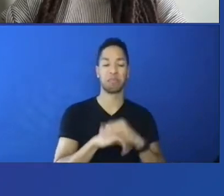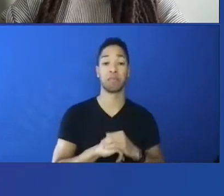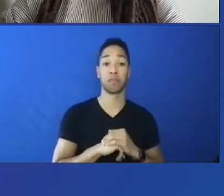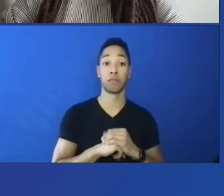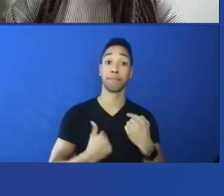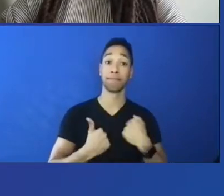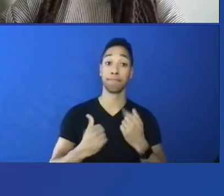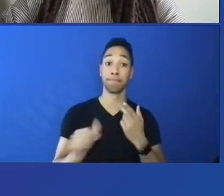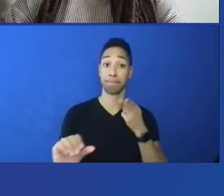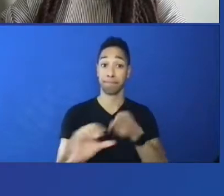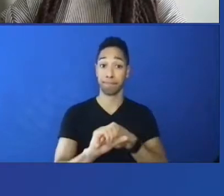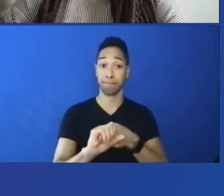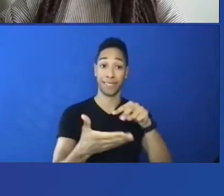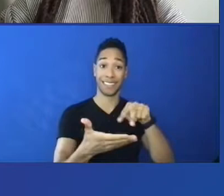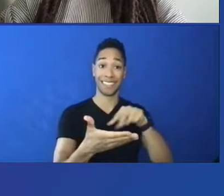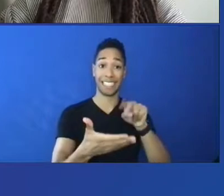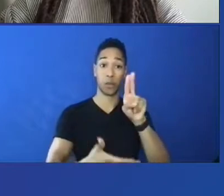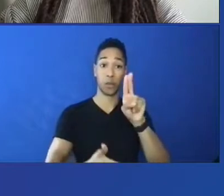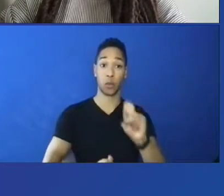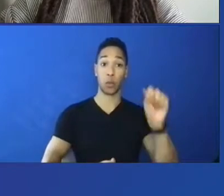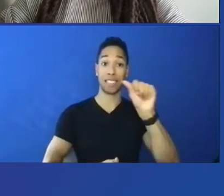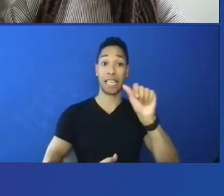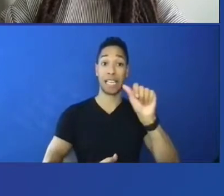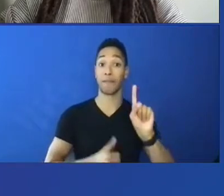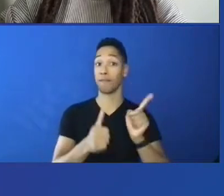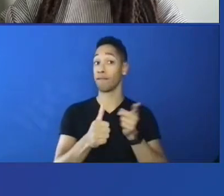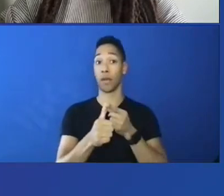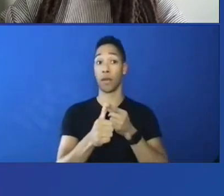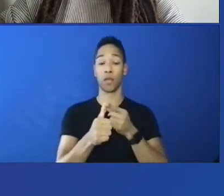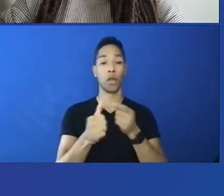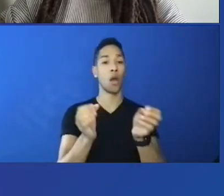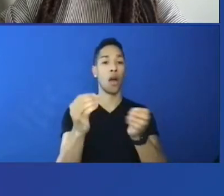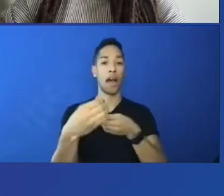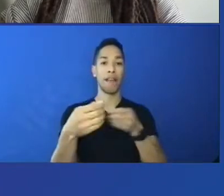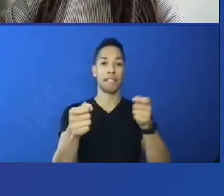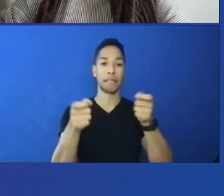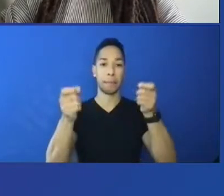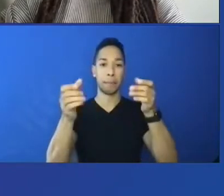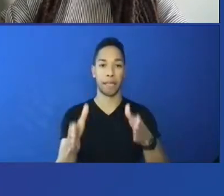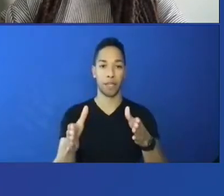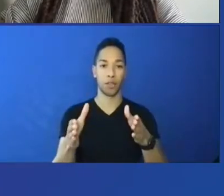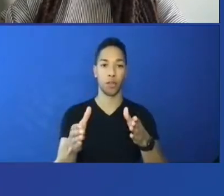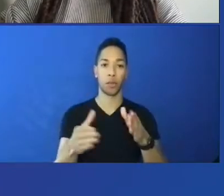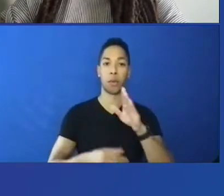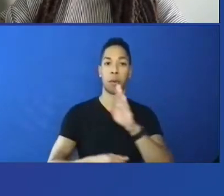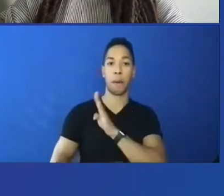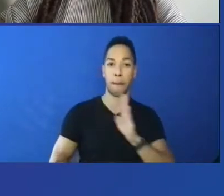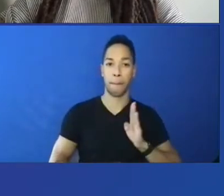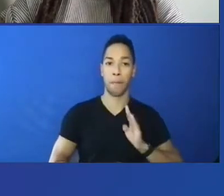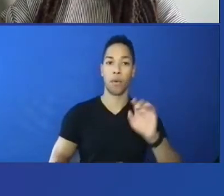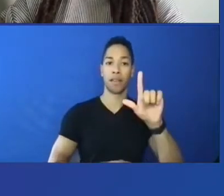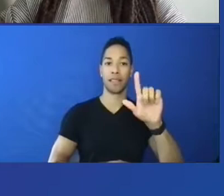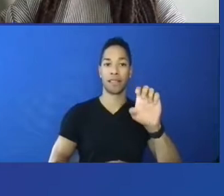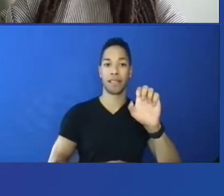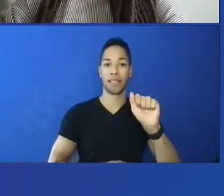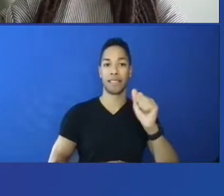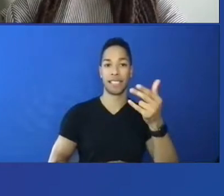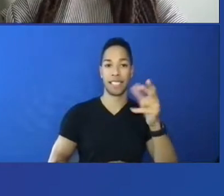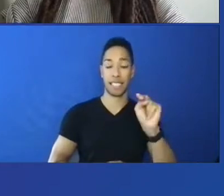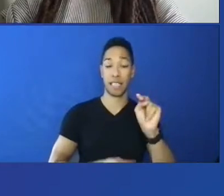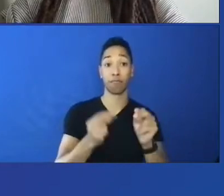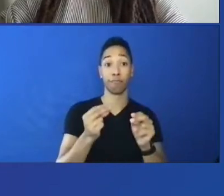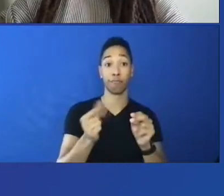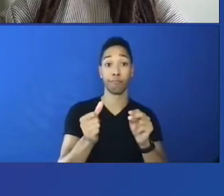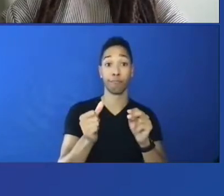USA first as our office manager and board liaison, and was quickly